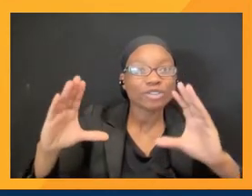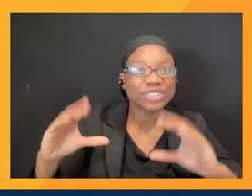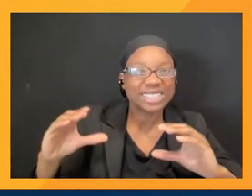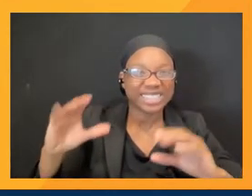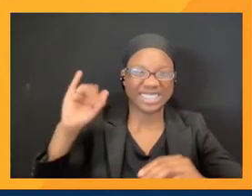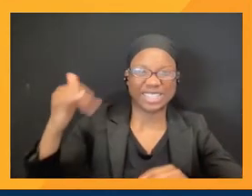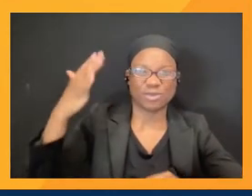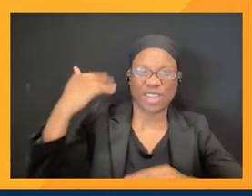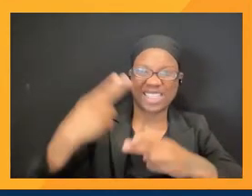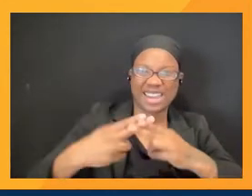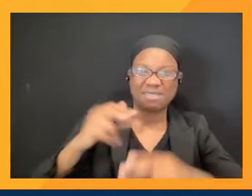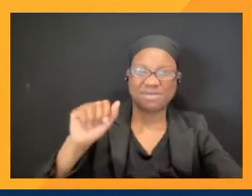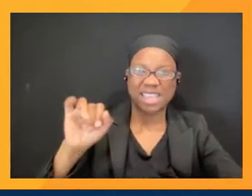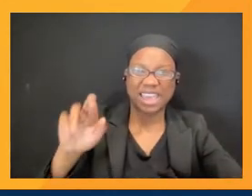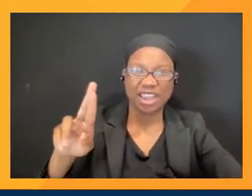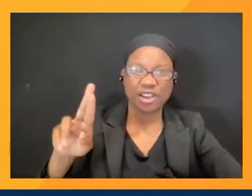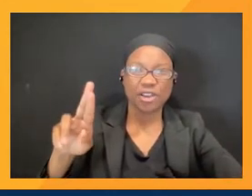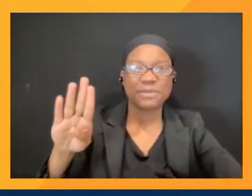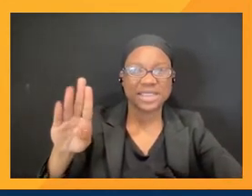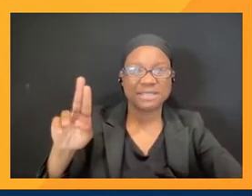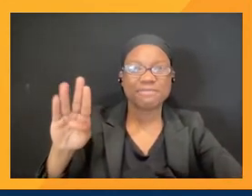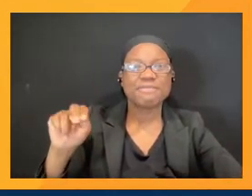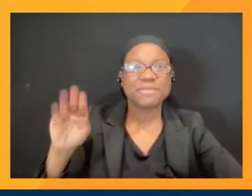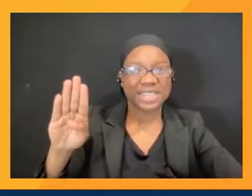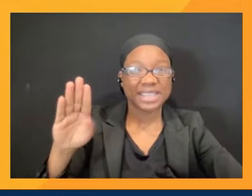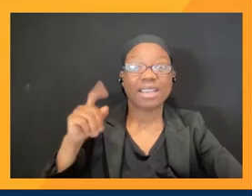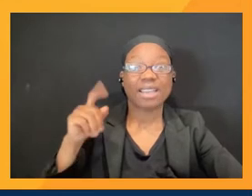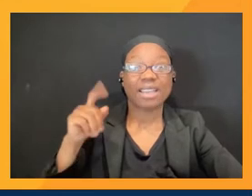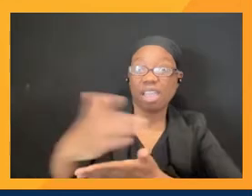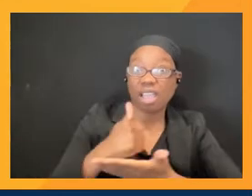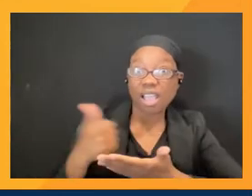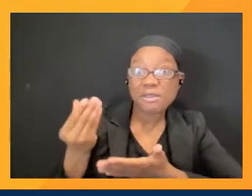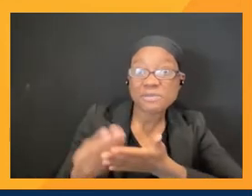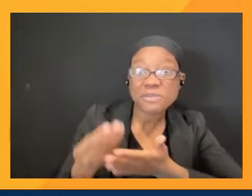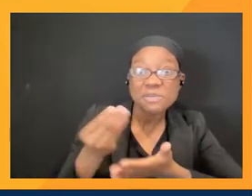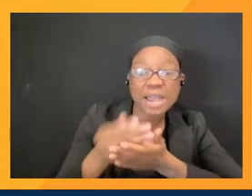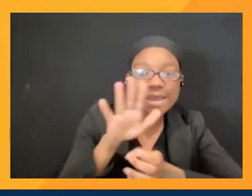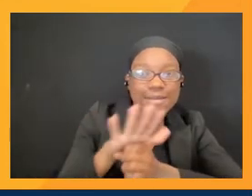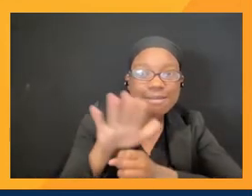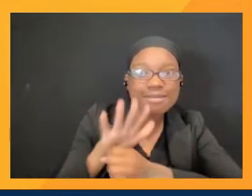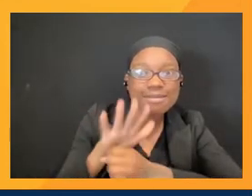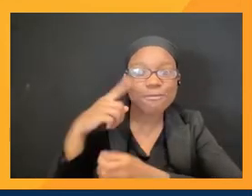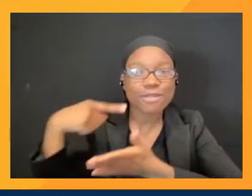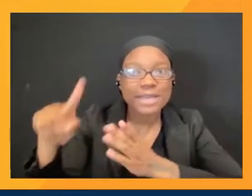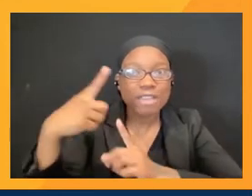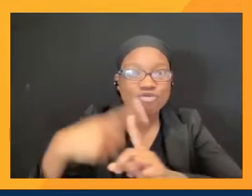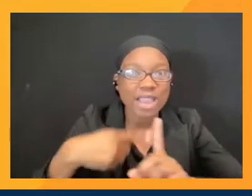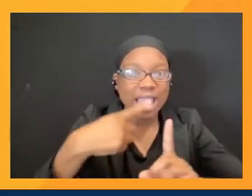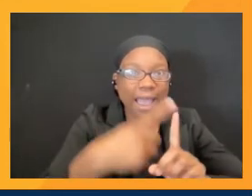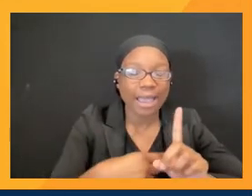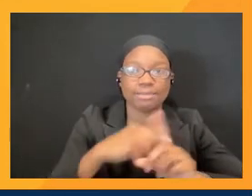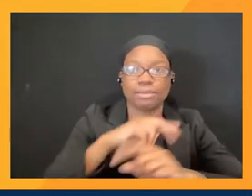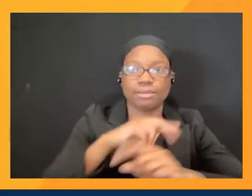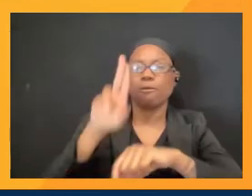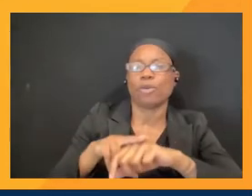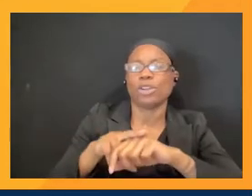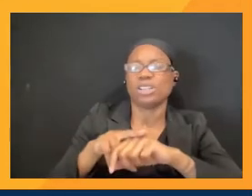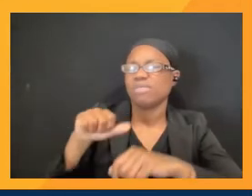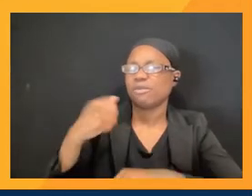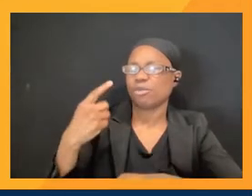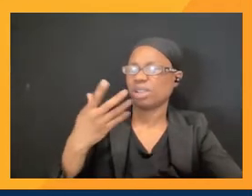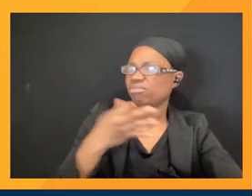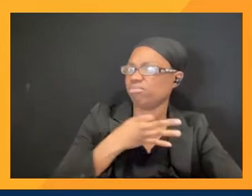the economic side of things and people's livelihoods at the end of the day. The ability for people to put food on the table for their